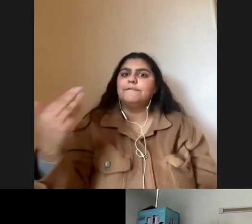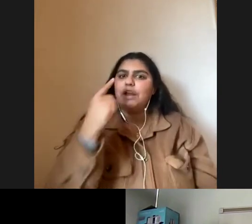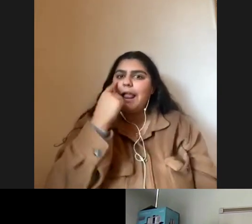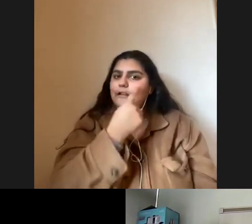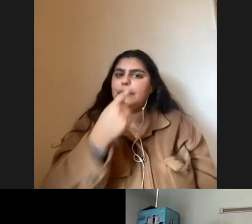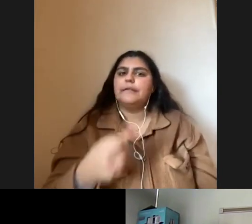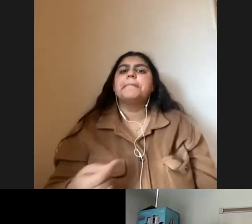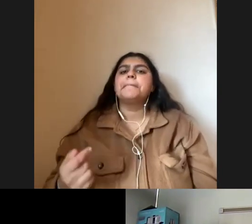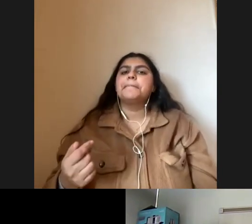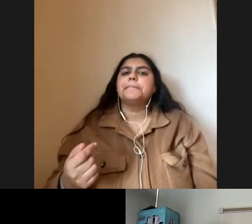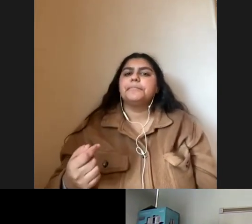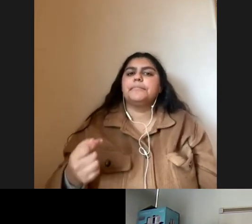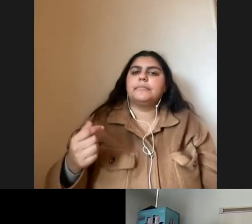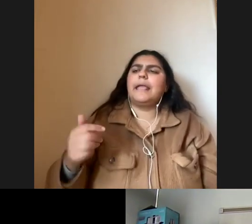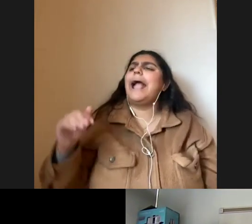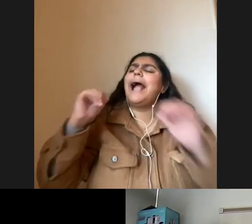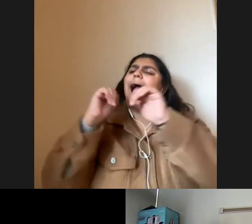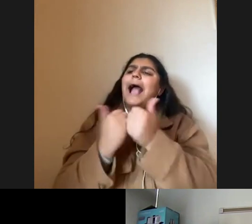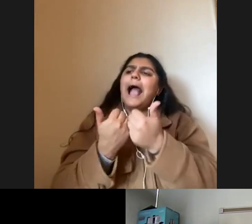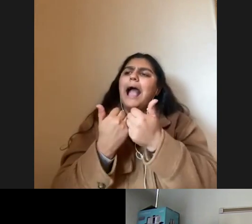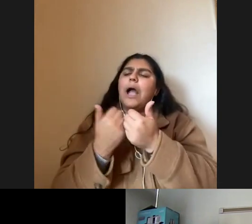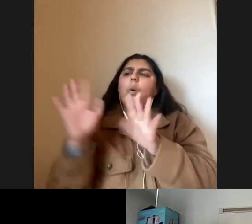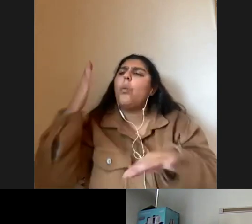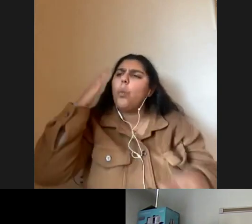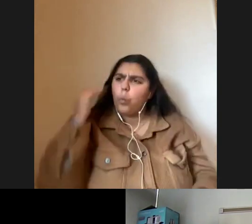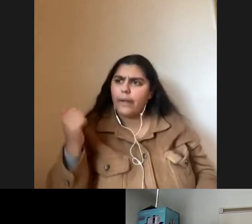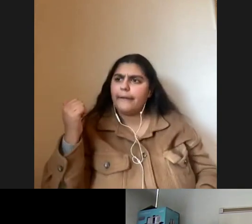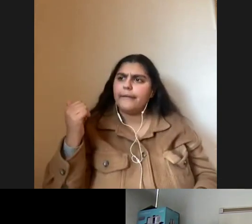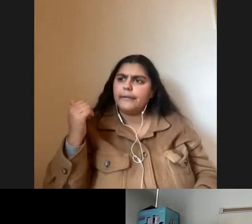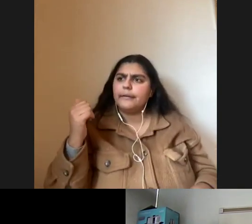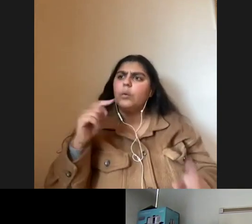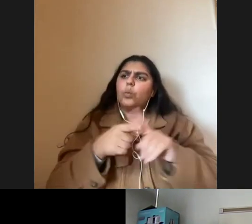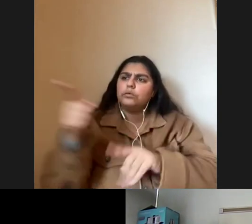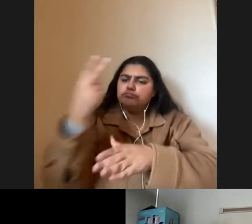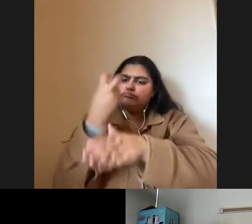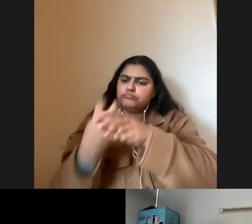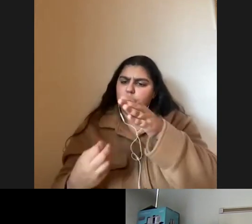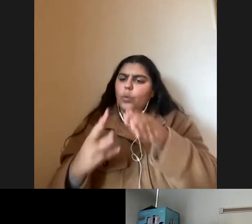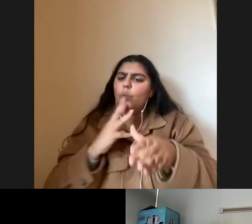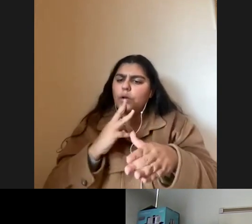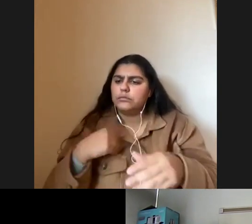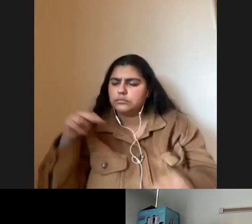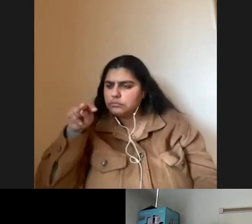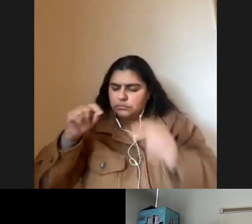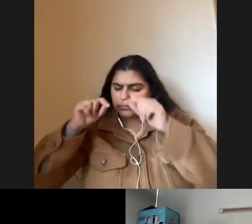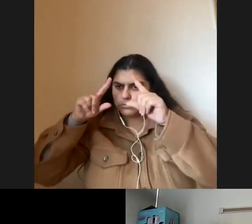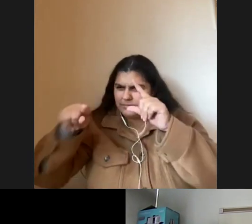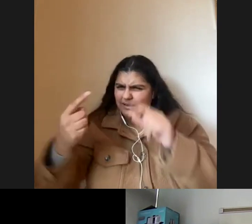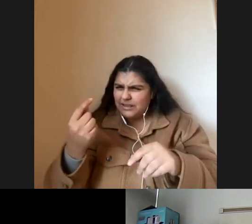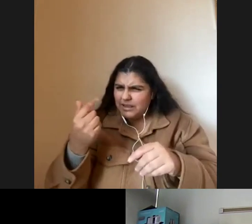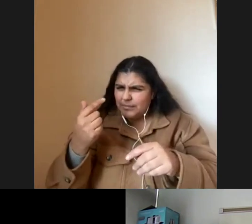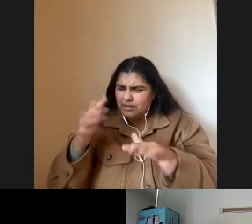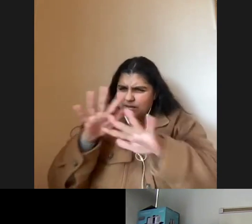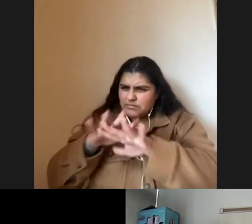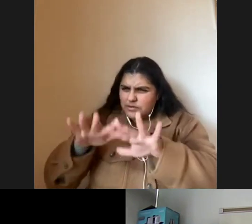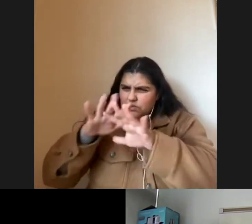class. First, how come when you go underwater as a person and you open your eyes, it looks blurry and like it kind of hurts and it's